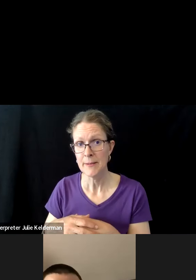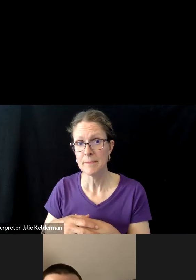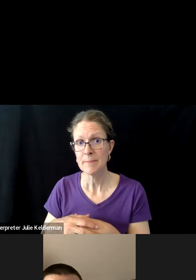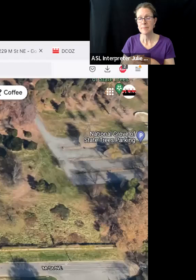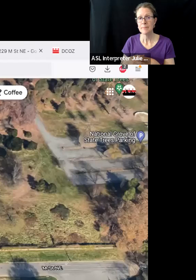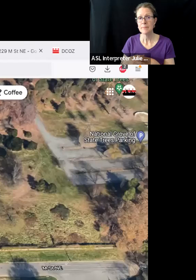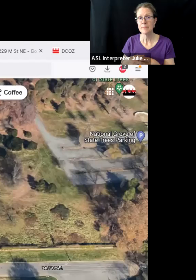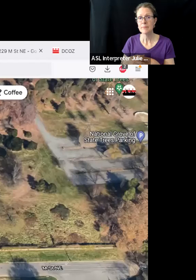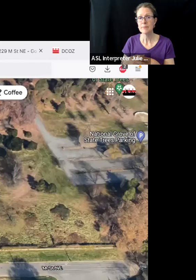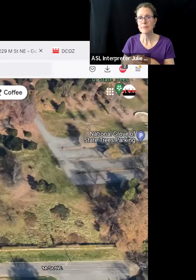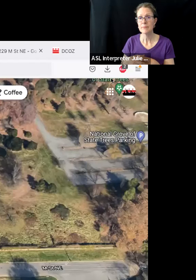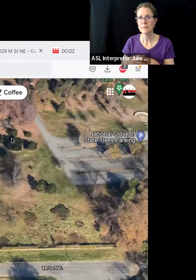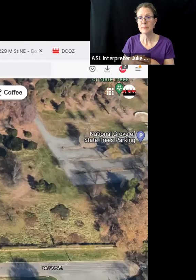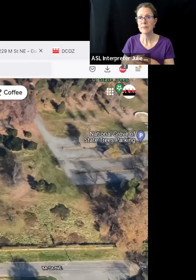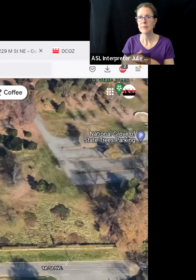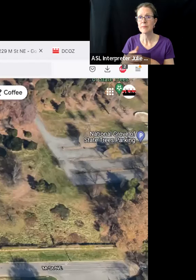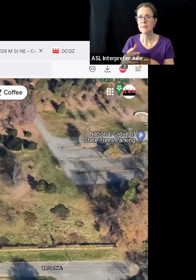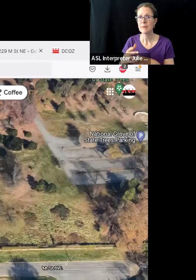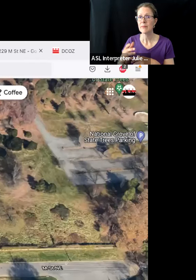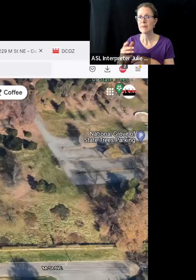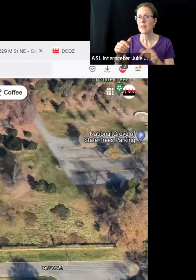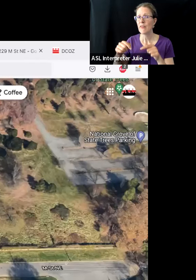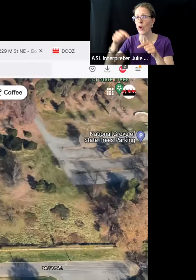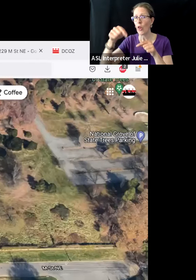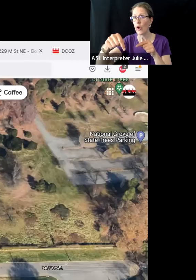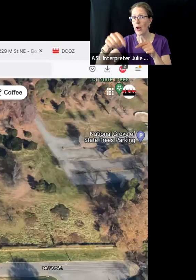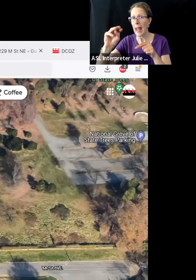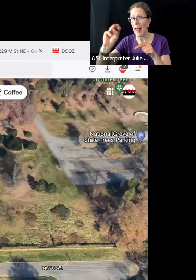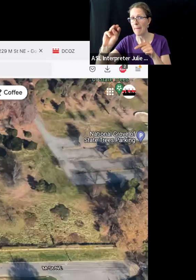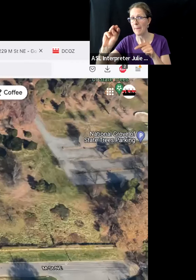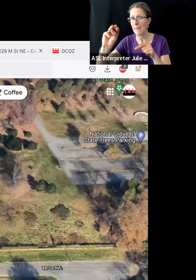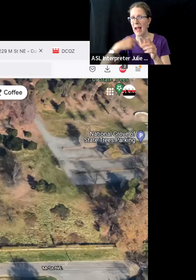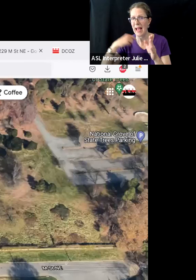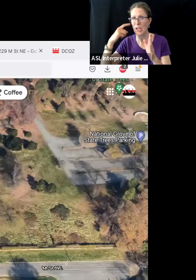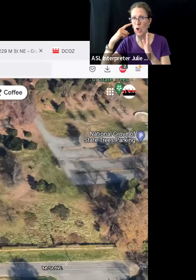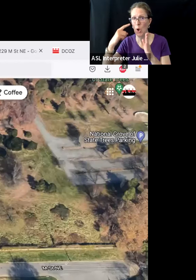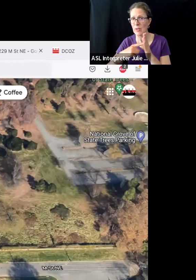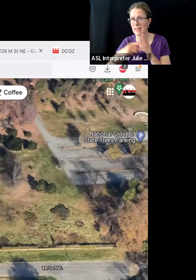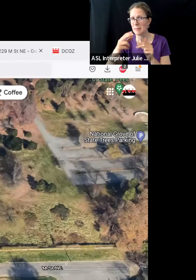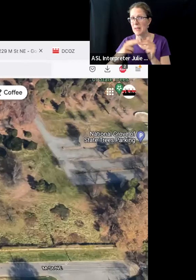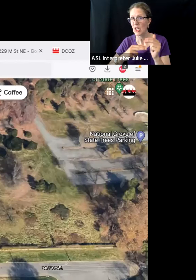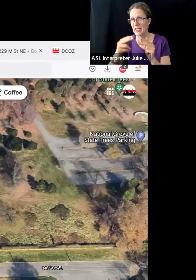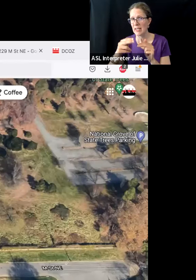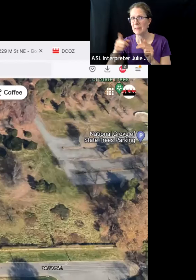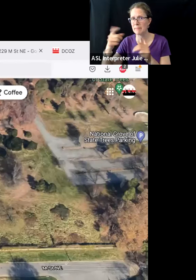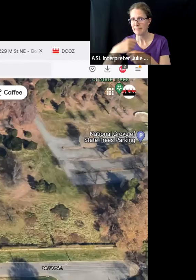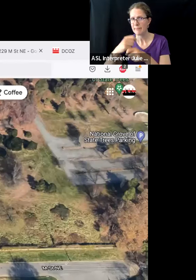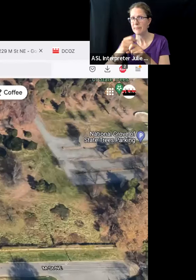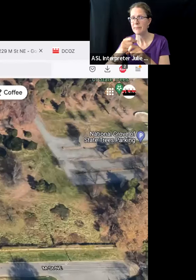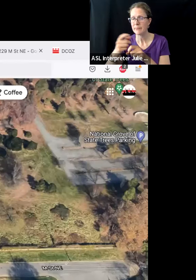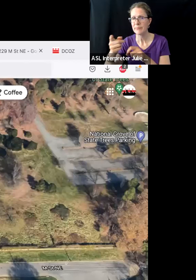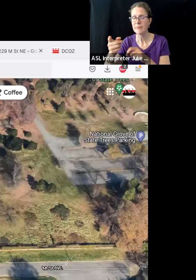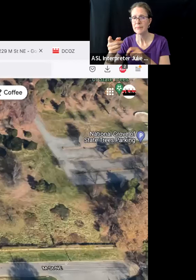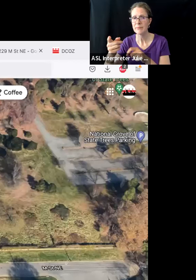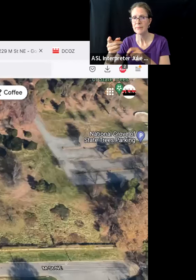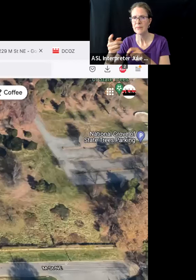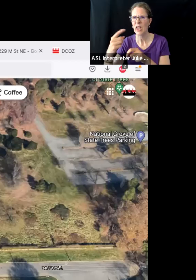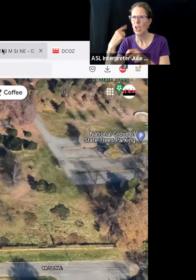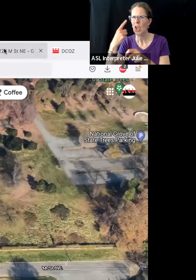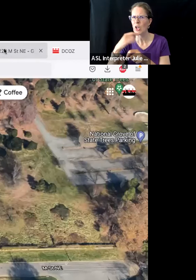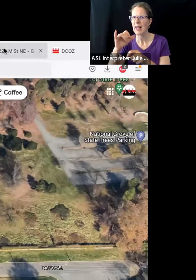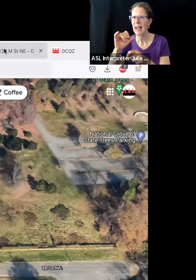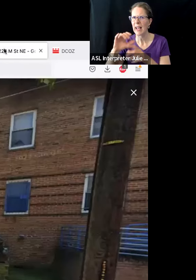a building further up M that I noticed they're building, and I noticed they had what looked like a sinkhole in